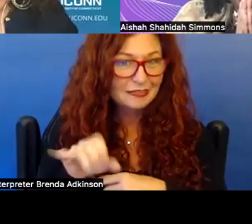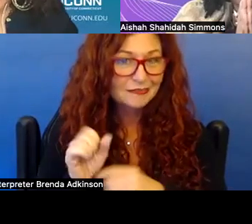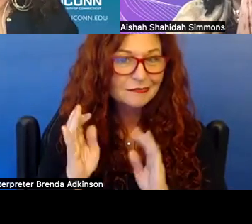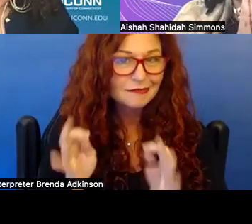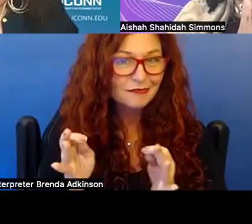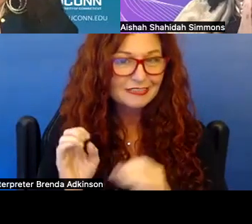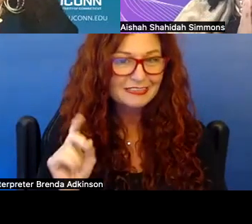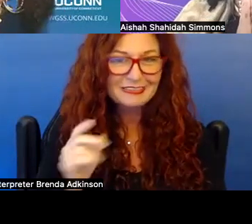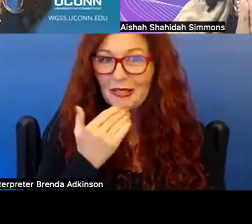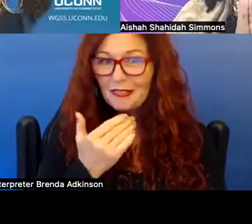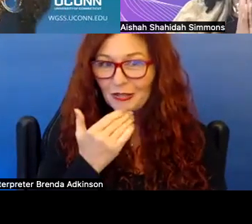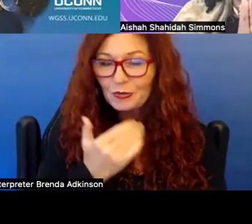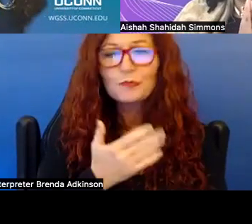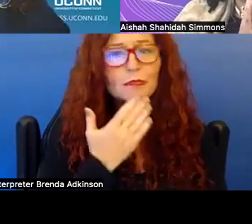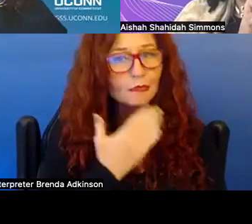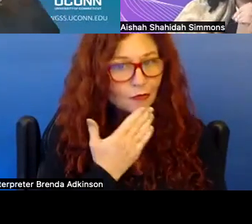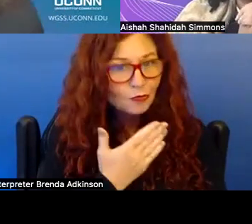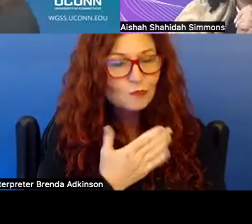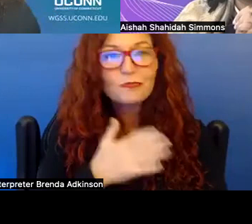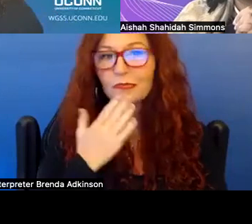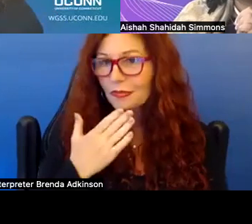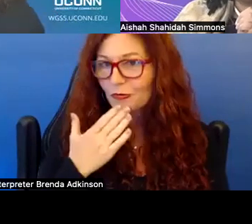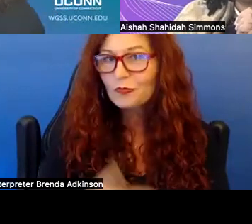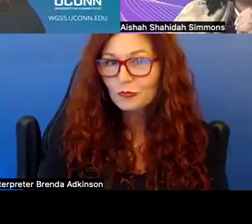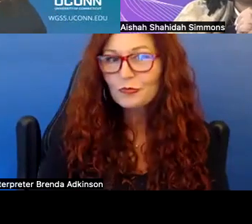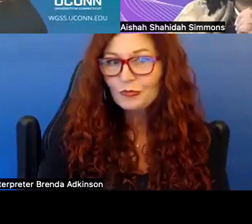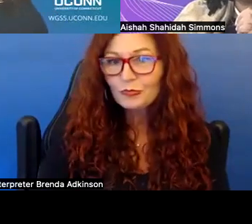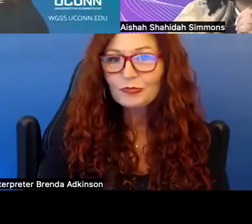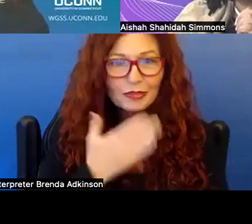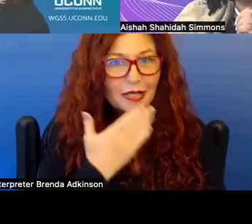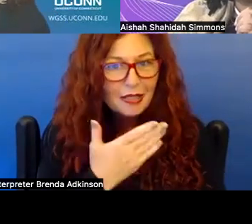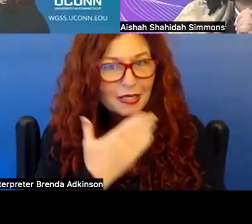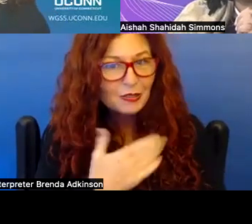Thank you. Thank you. Thank you so much. Thank you. This is wonderful.